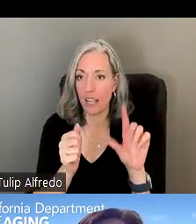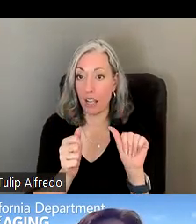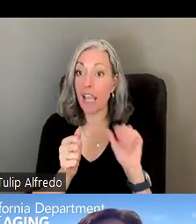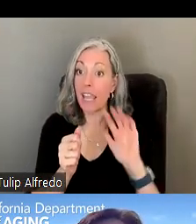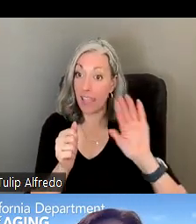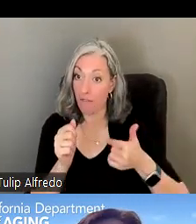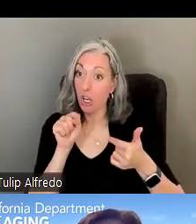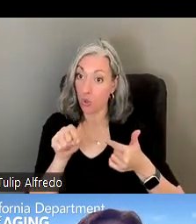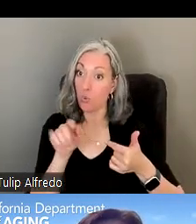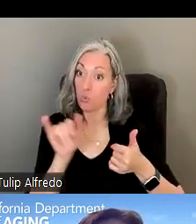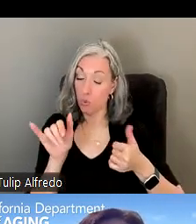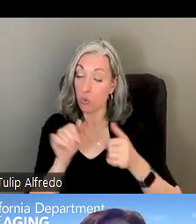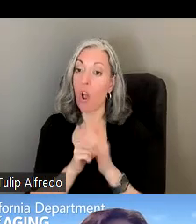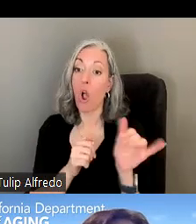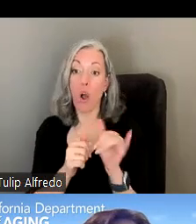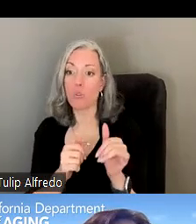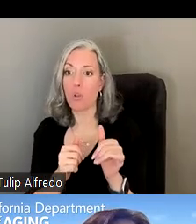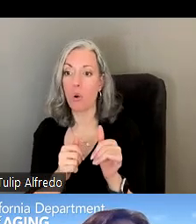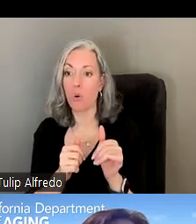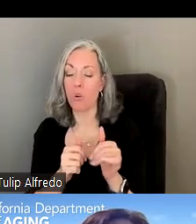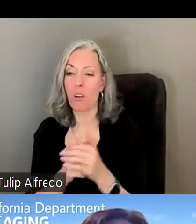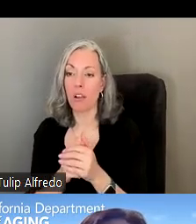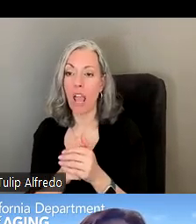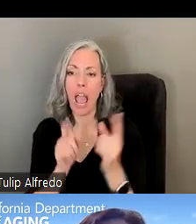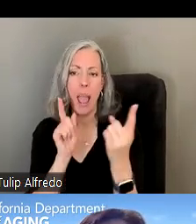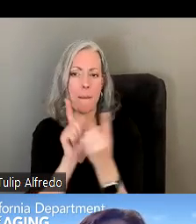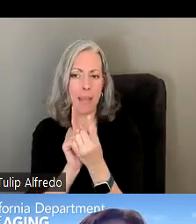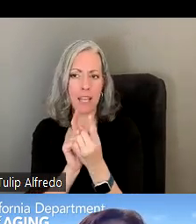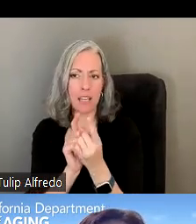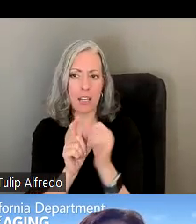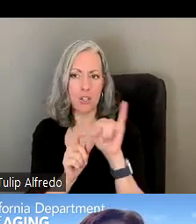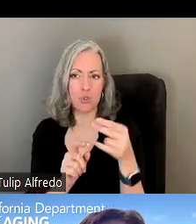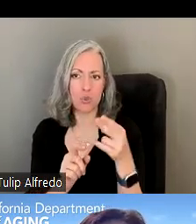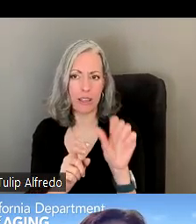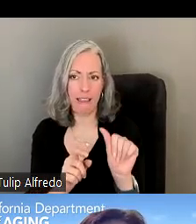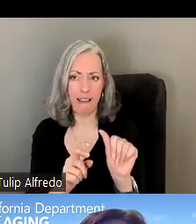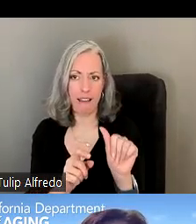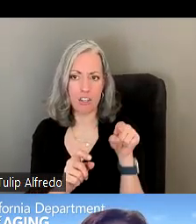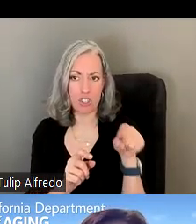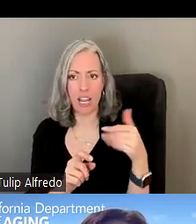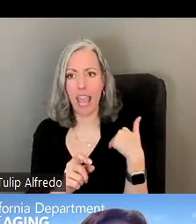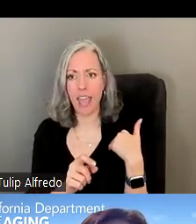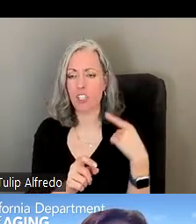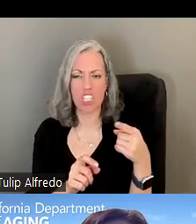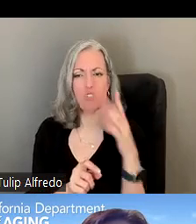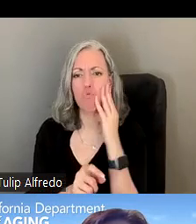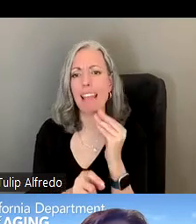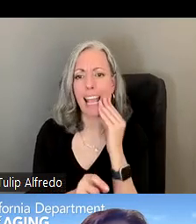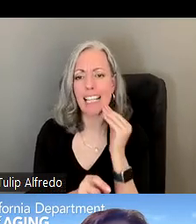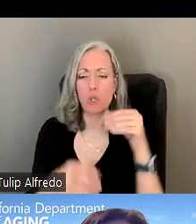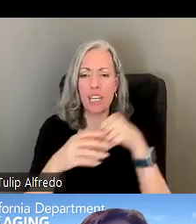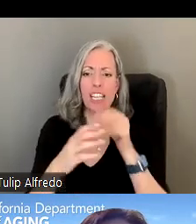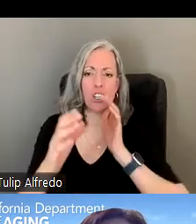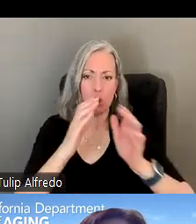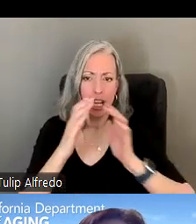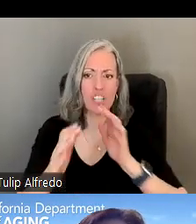that. And also, not too long ago, I met with Julia, who is a real expert in communications and